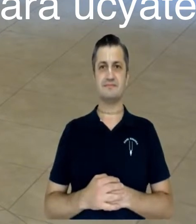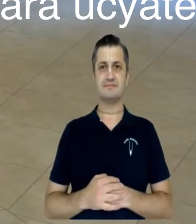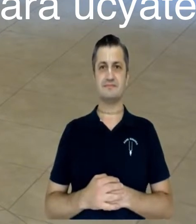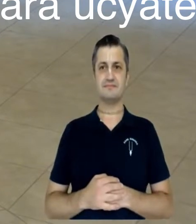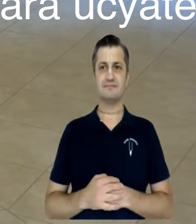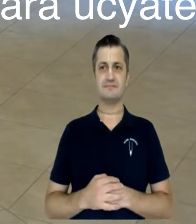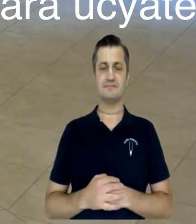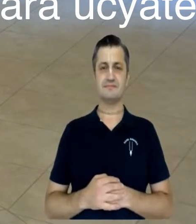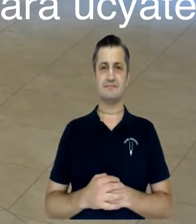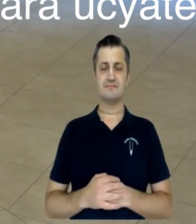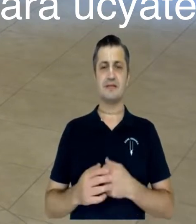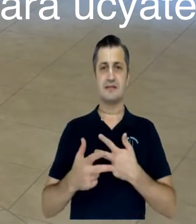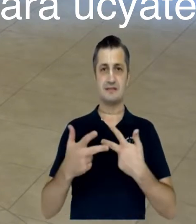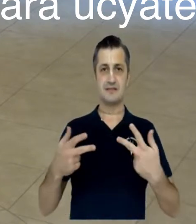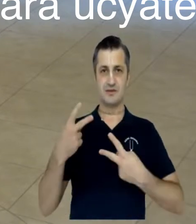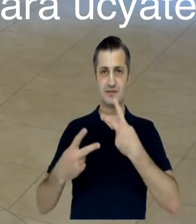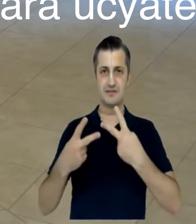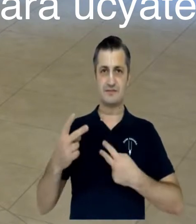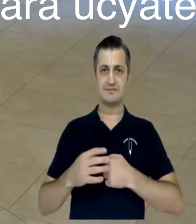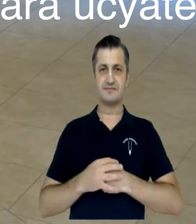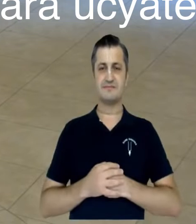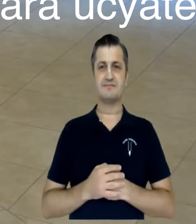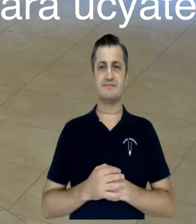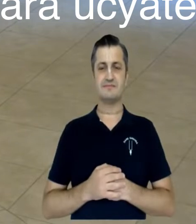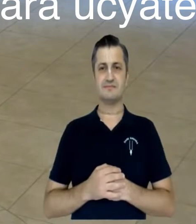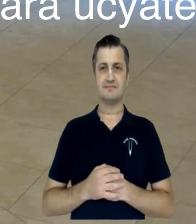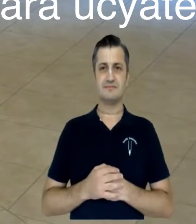Dvavima purushao loke.